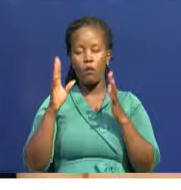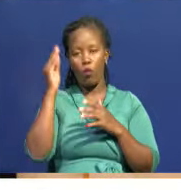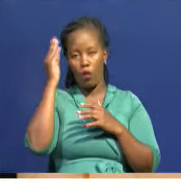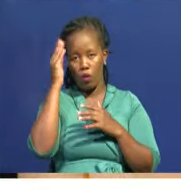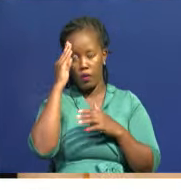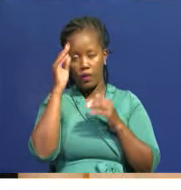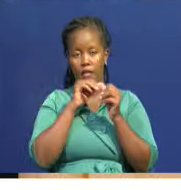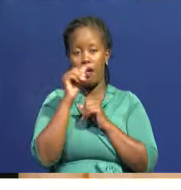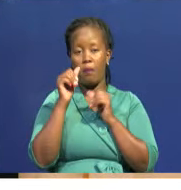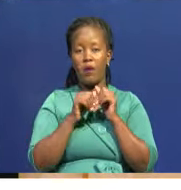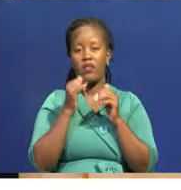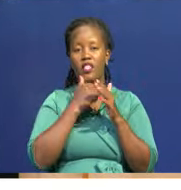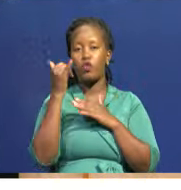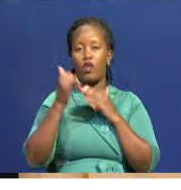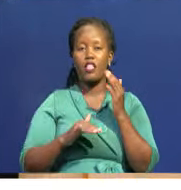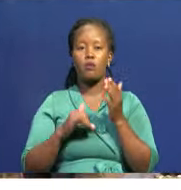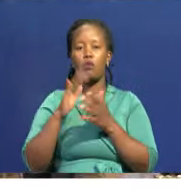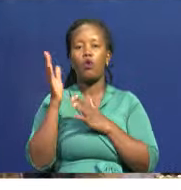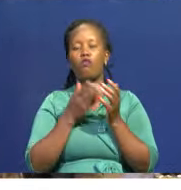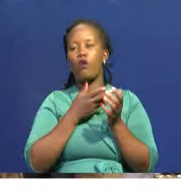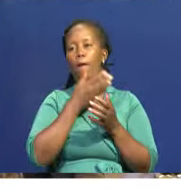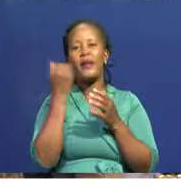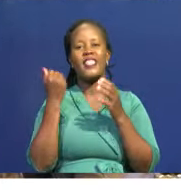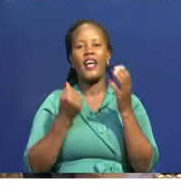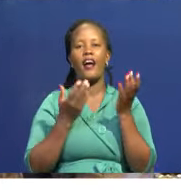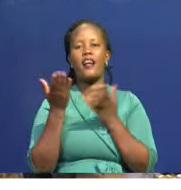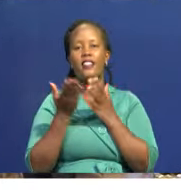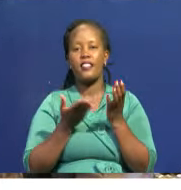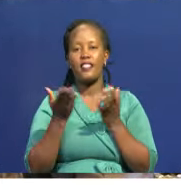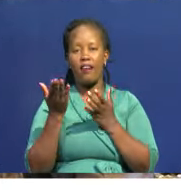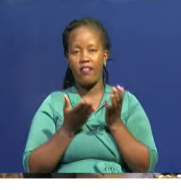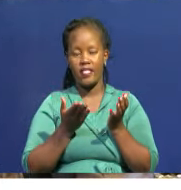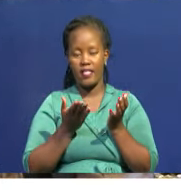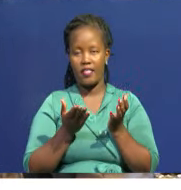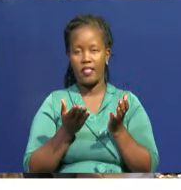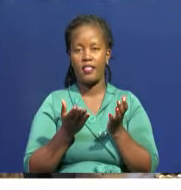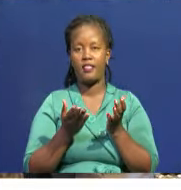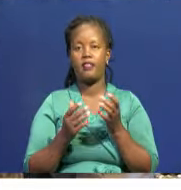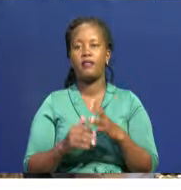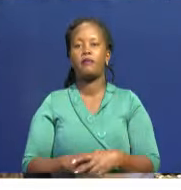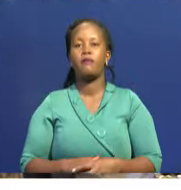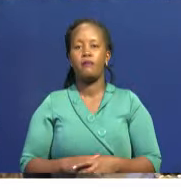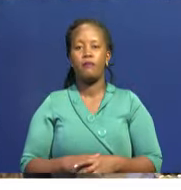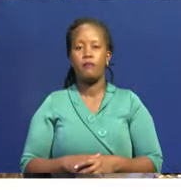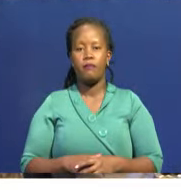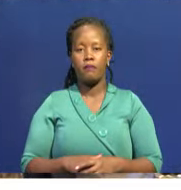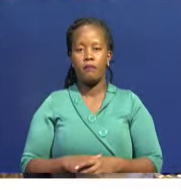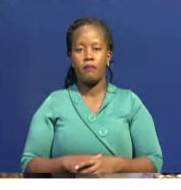matibabu ili kupata huduma bora. Maria Mboni kiripotia KBC Channel 1.